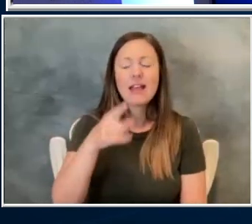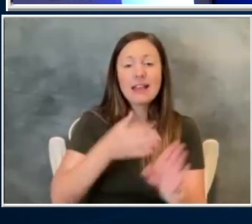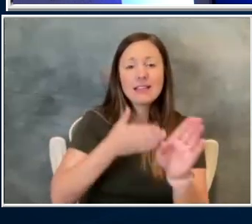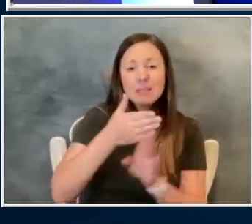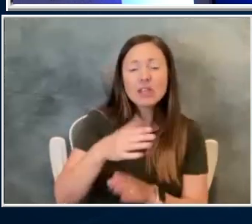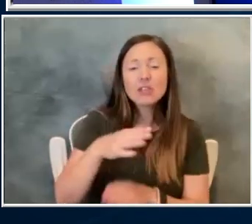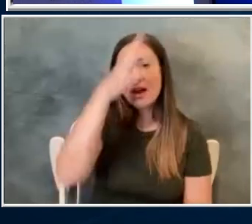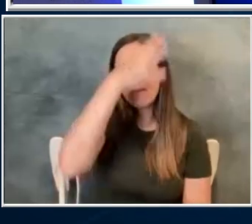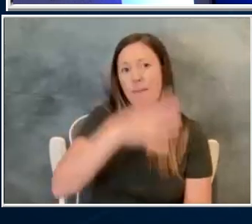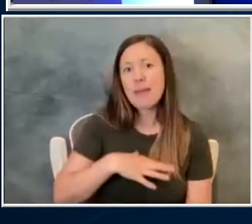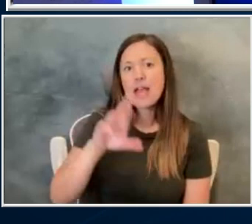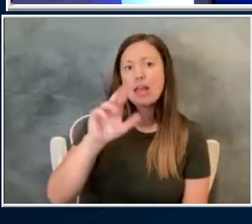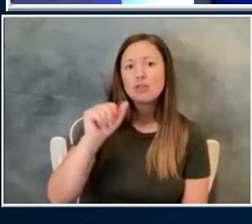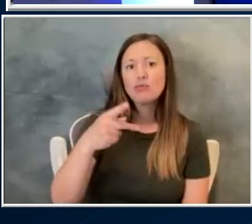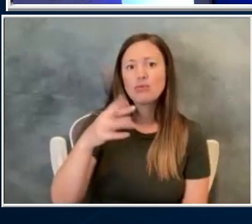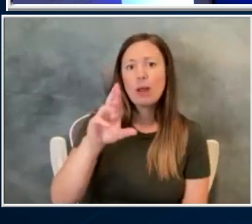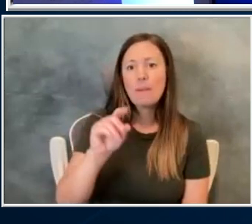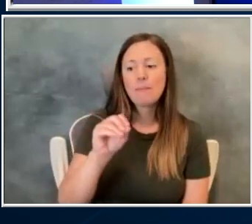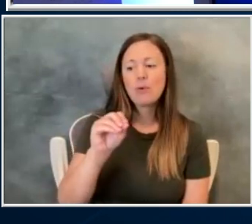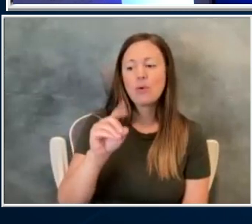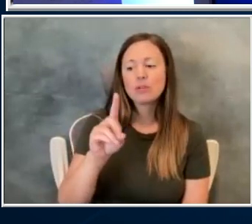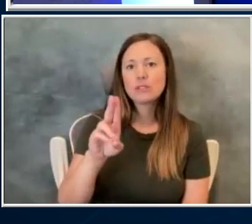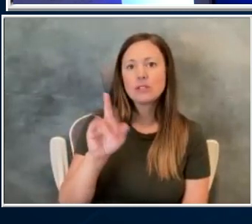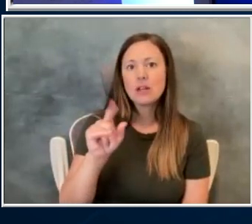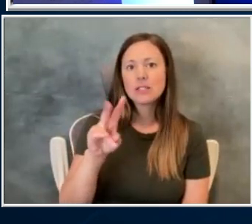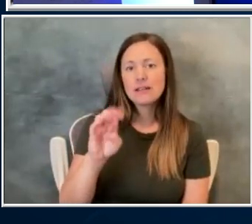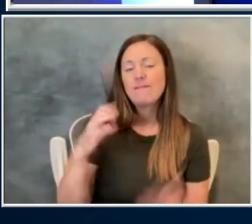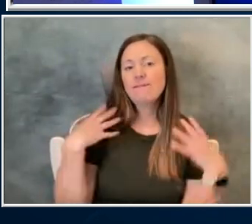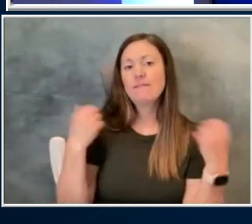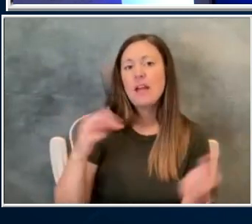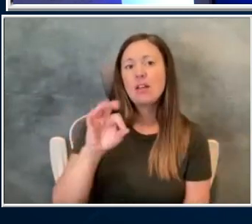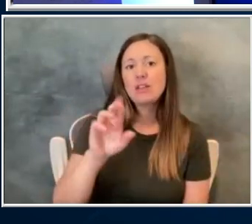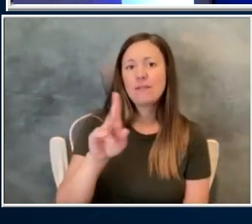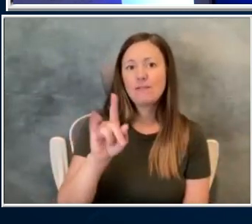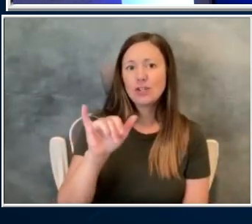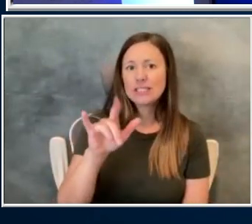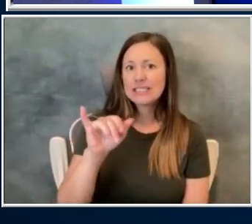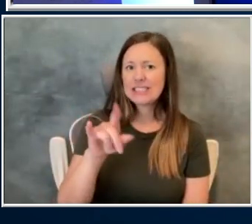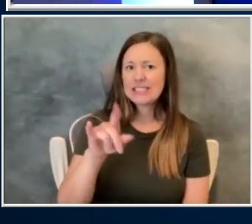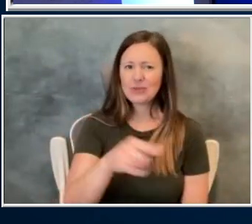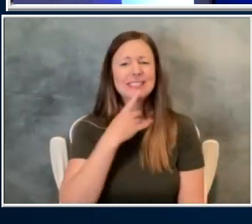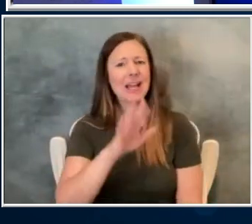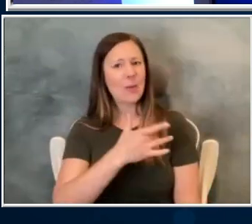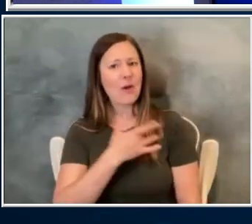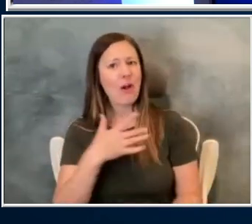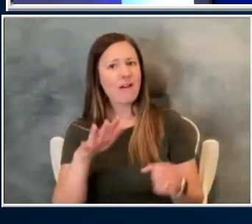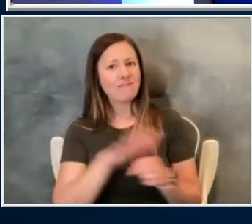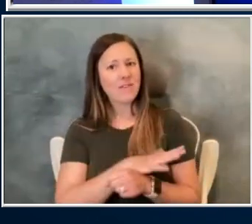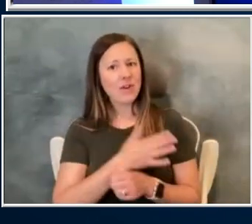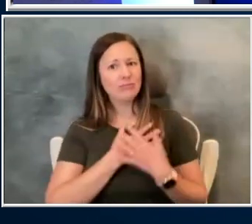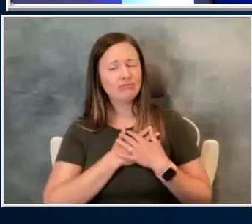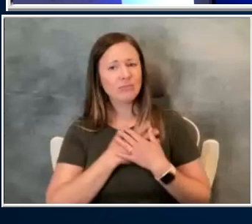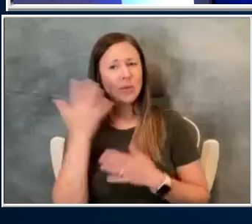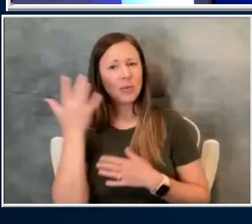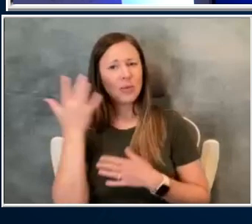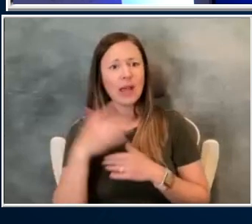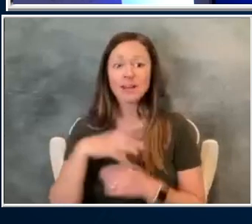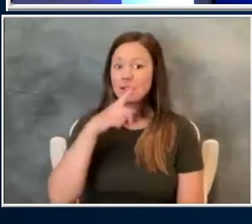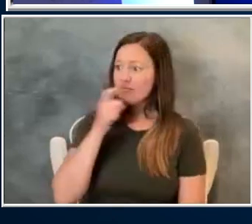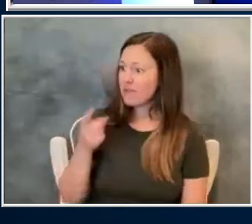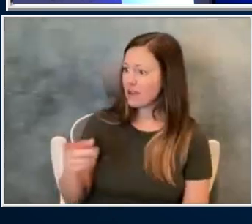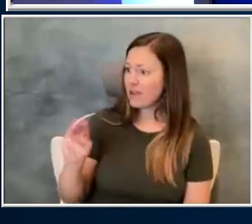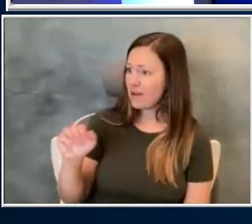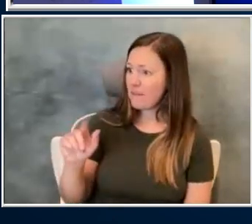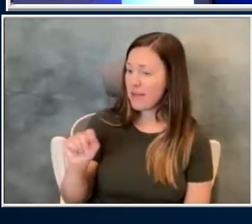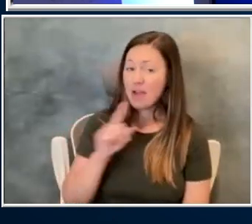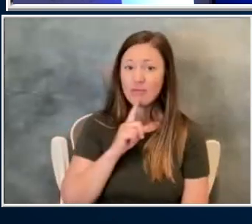and fertility. And Dr. Nangia, you said your heart is full this morning. Why is that? Because of Matt. I really don't have any